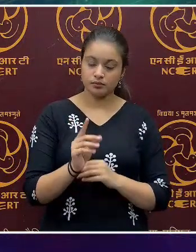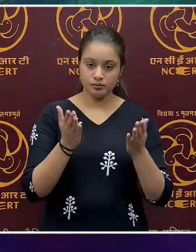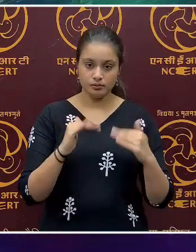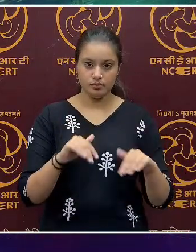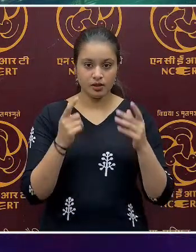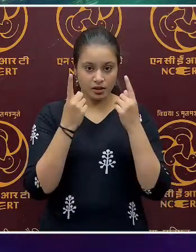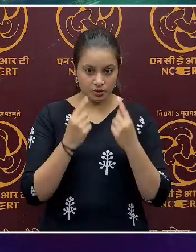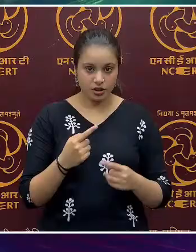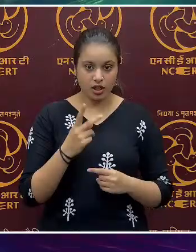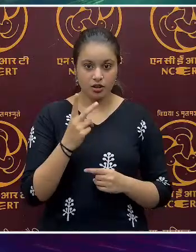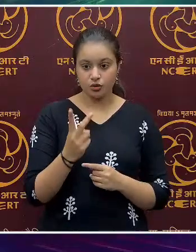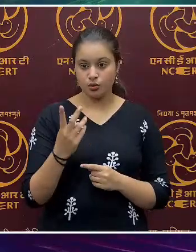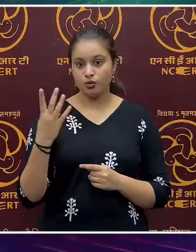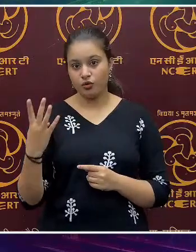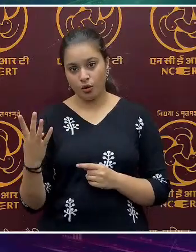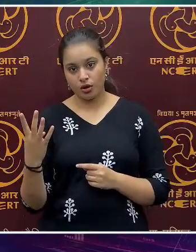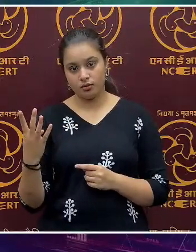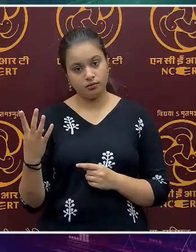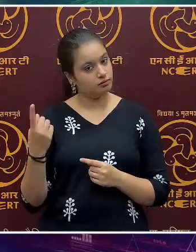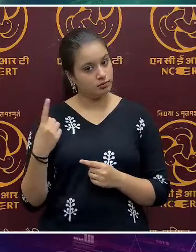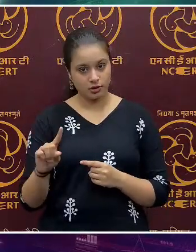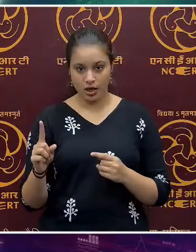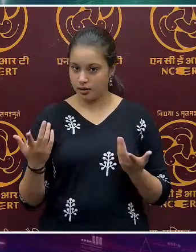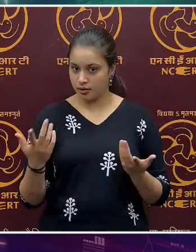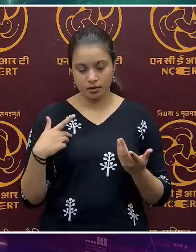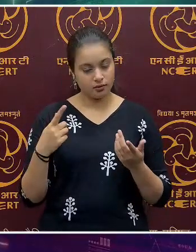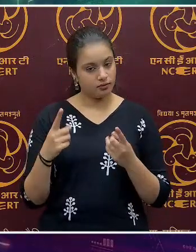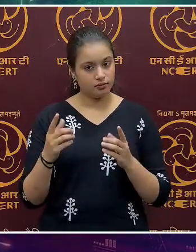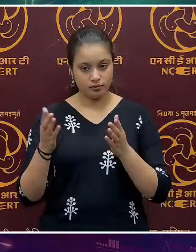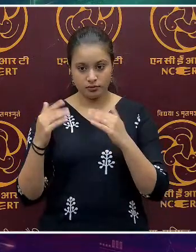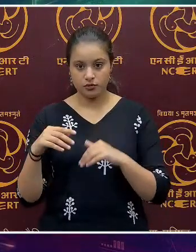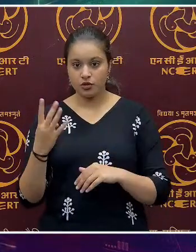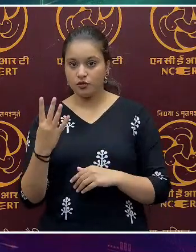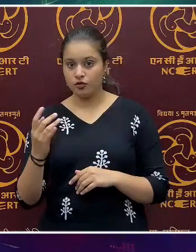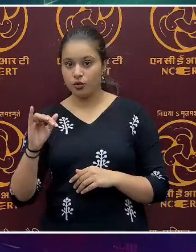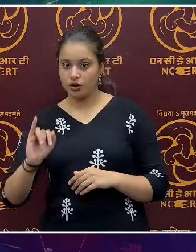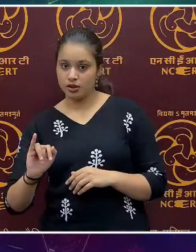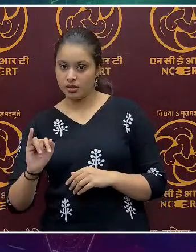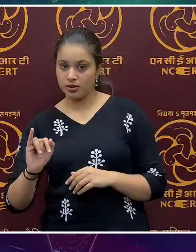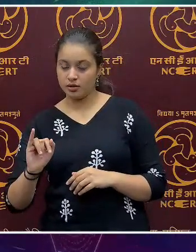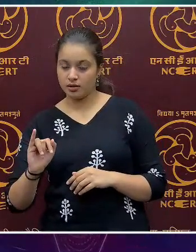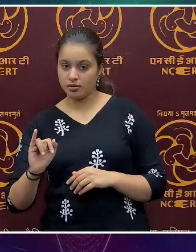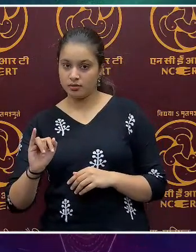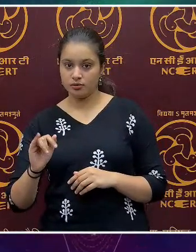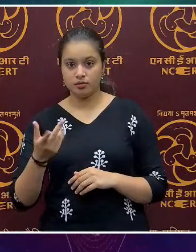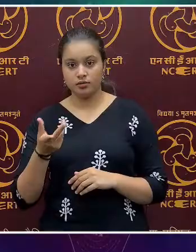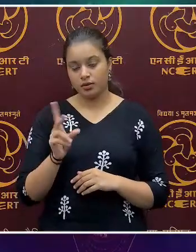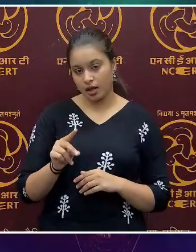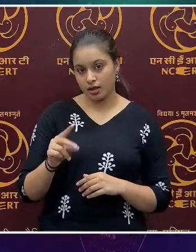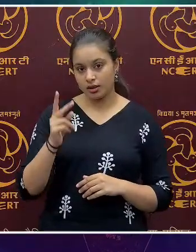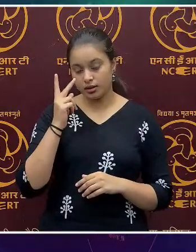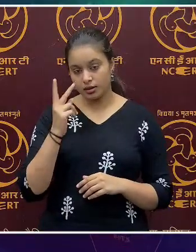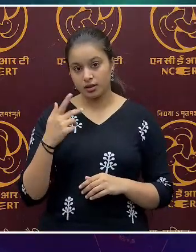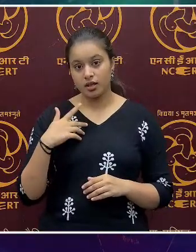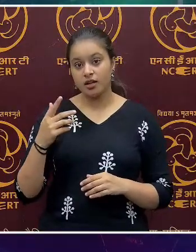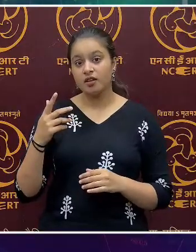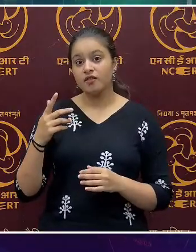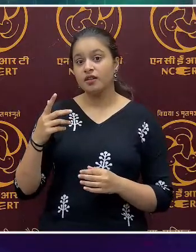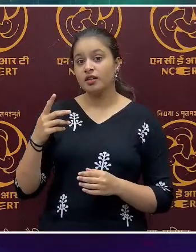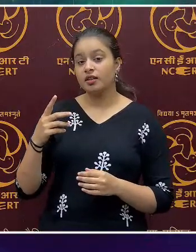for the 2, 4. It is satisfying the condition. Again, it will check the 4, 6, 8 condition. Again, you can see the second last